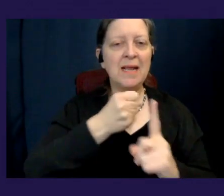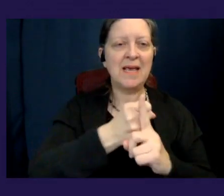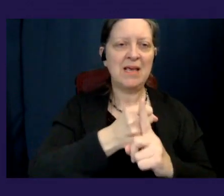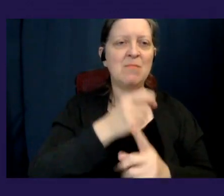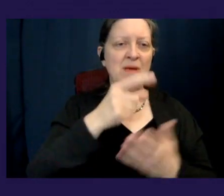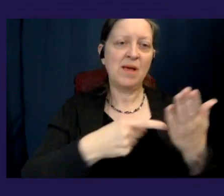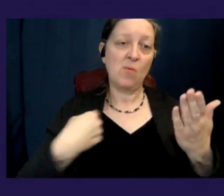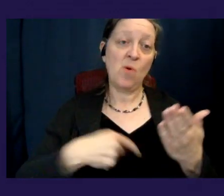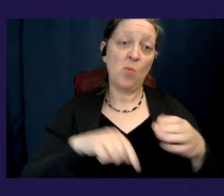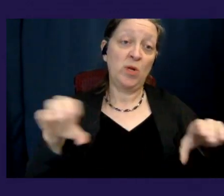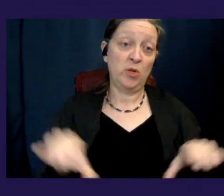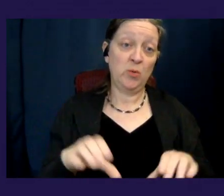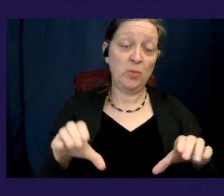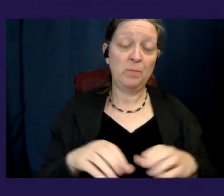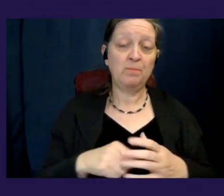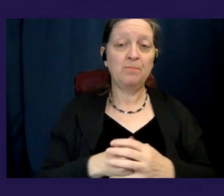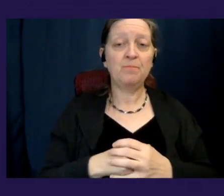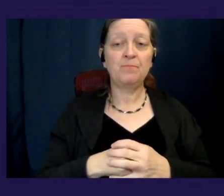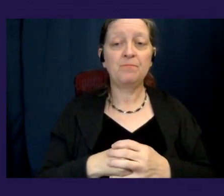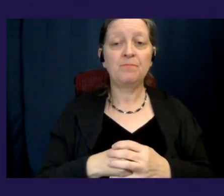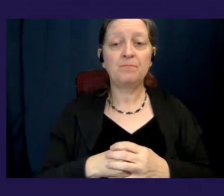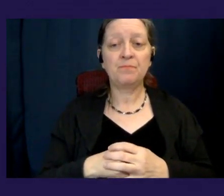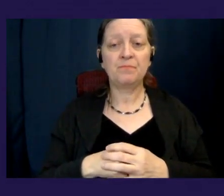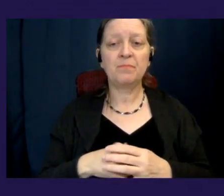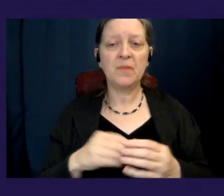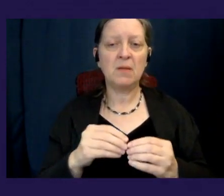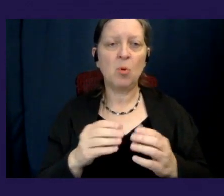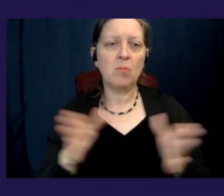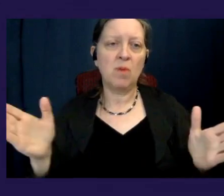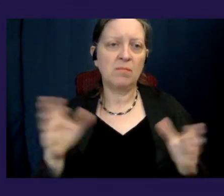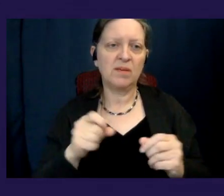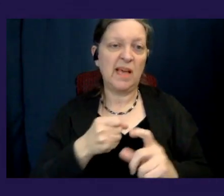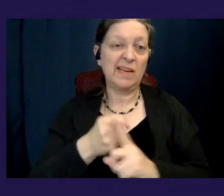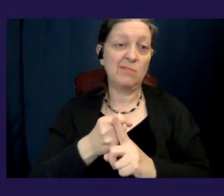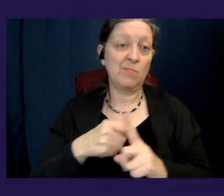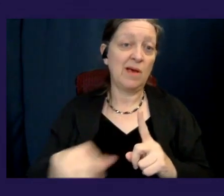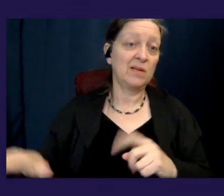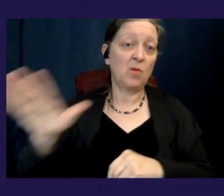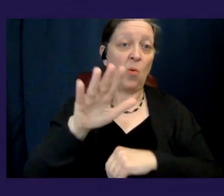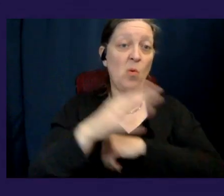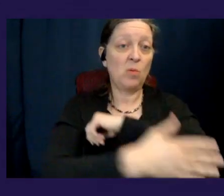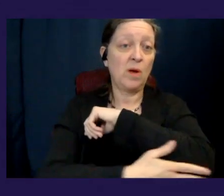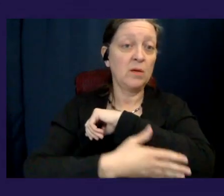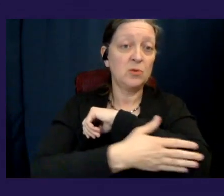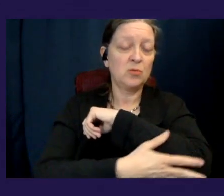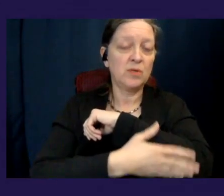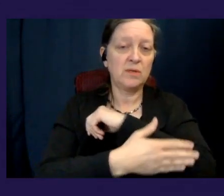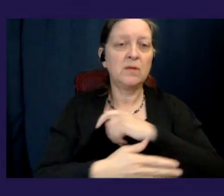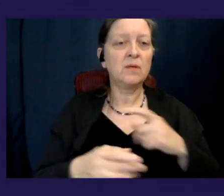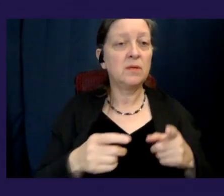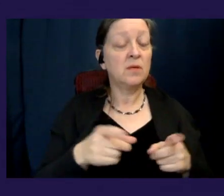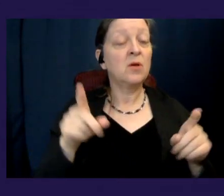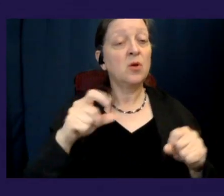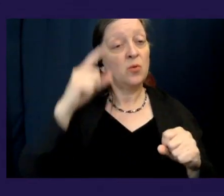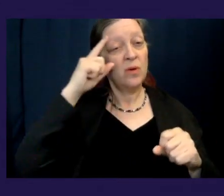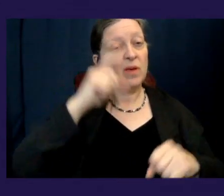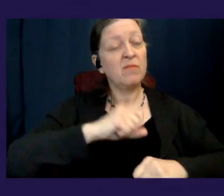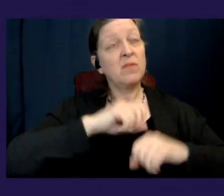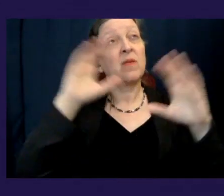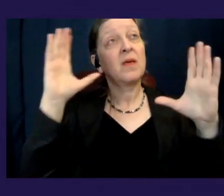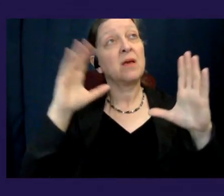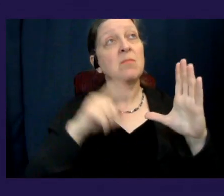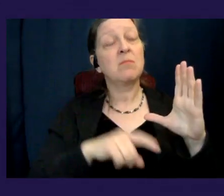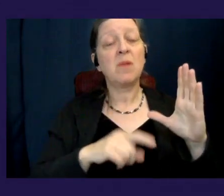do, and more broadly on the country. One can certainly easily think about a